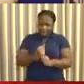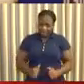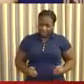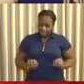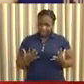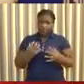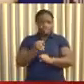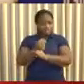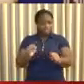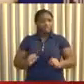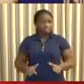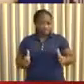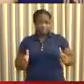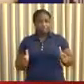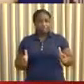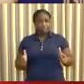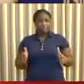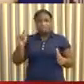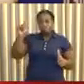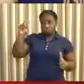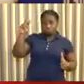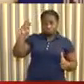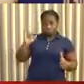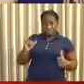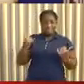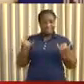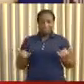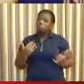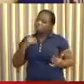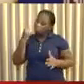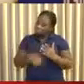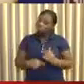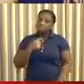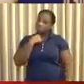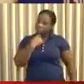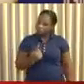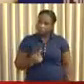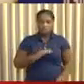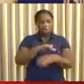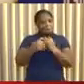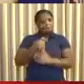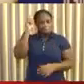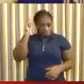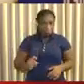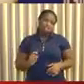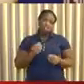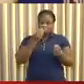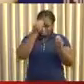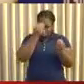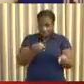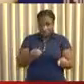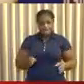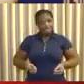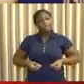sacrifice. Sremo, asama amakeng, mundiso, ebebuwa yinyina,